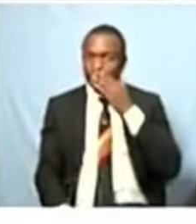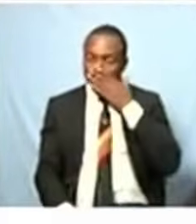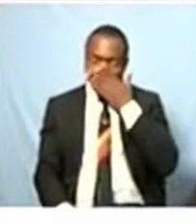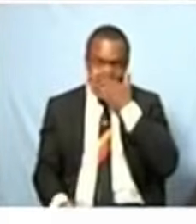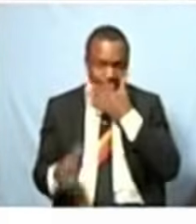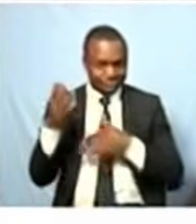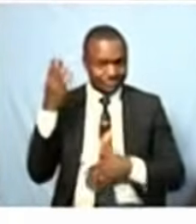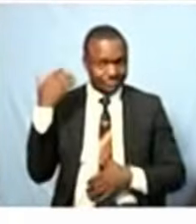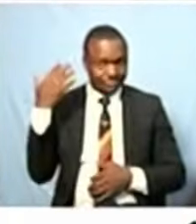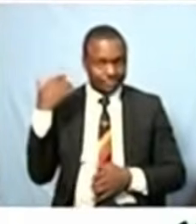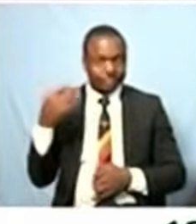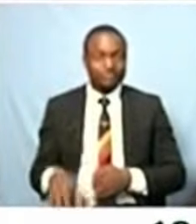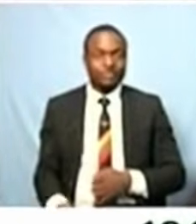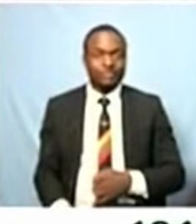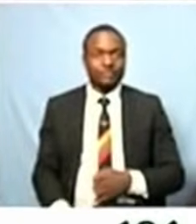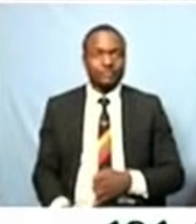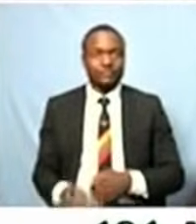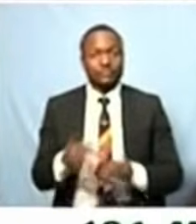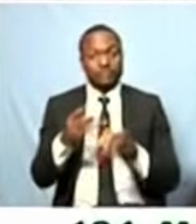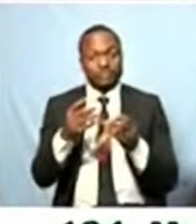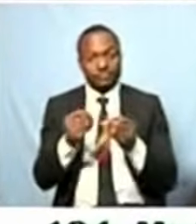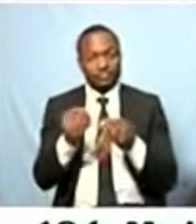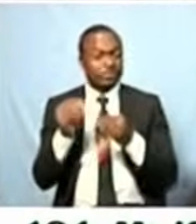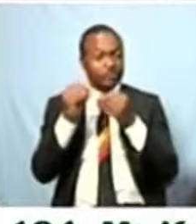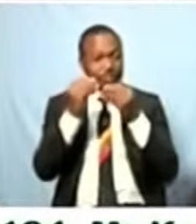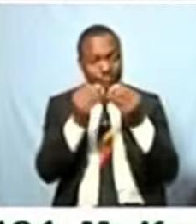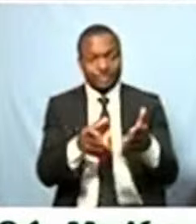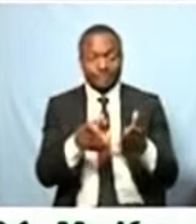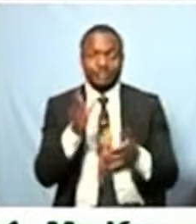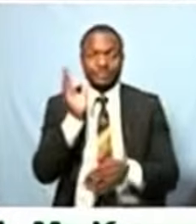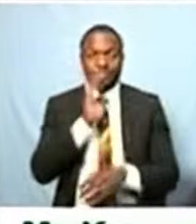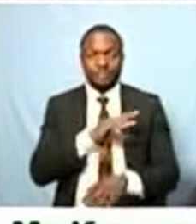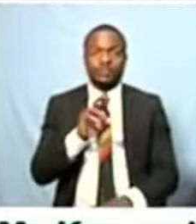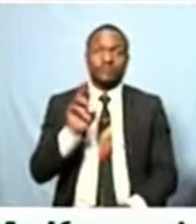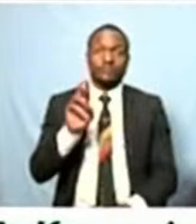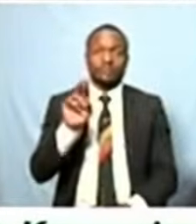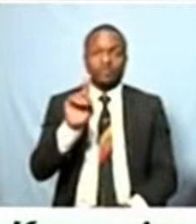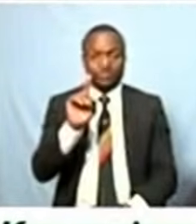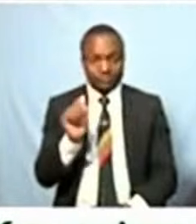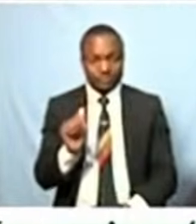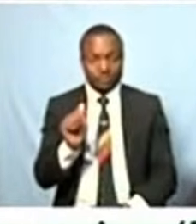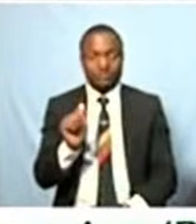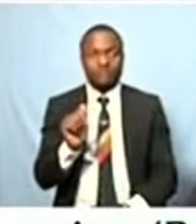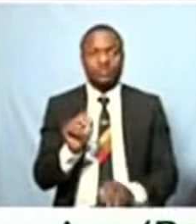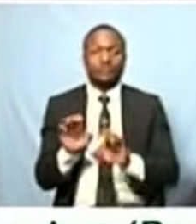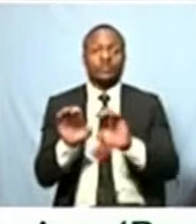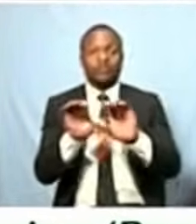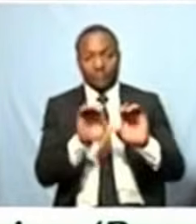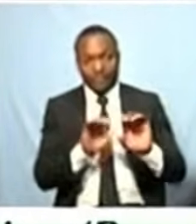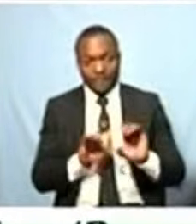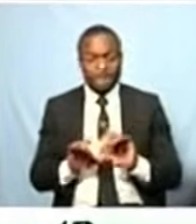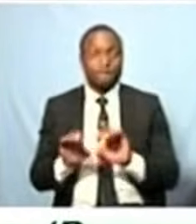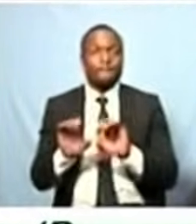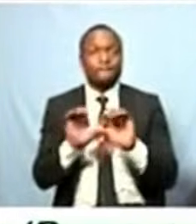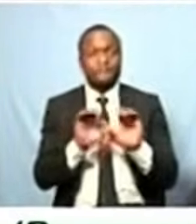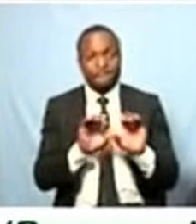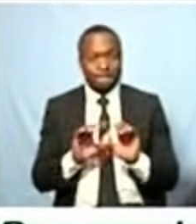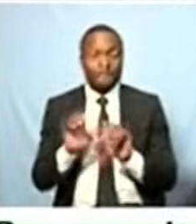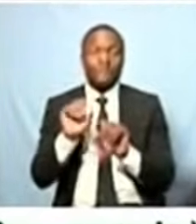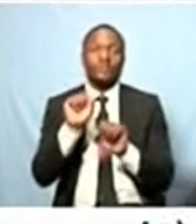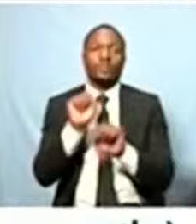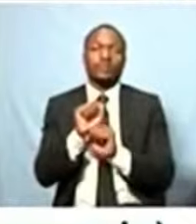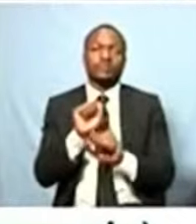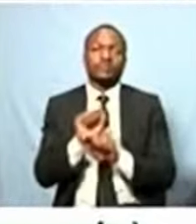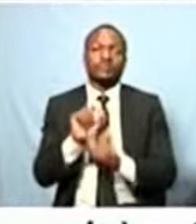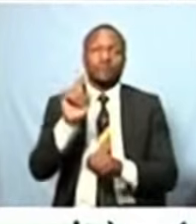that time, money had been raised, and that idea was we are going to execute the works within 1